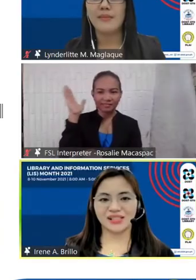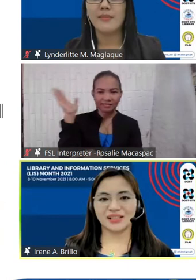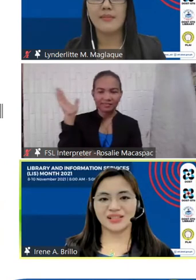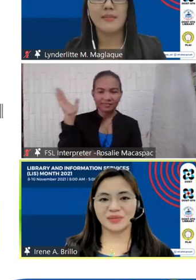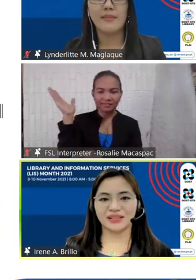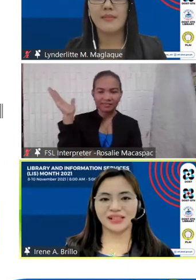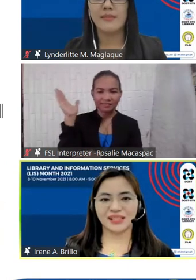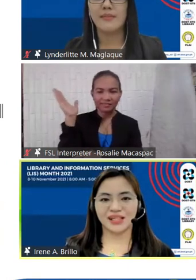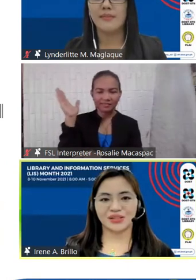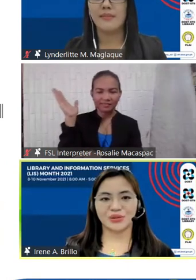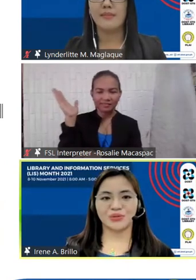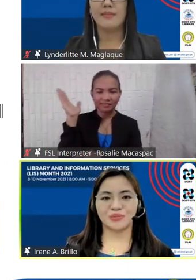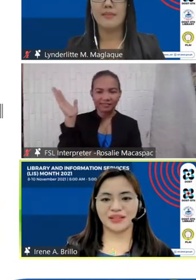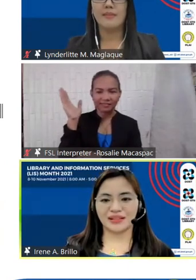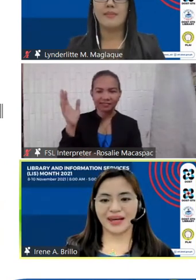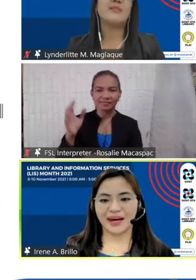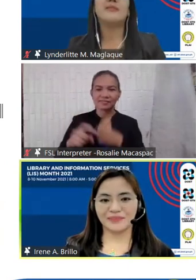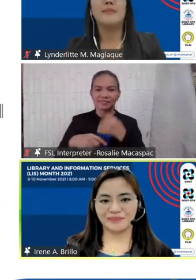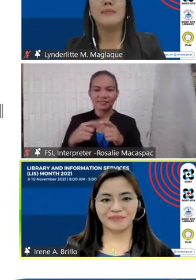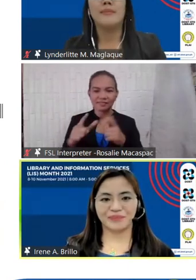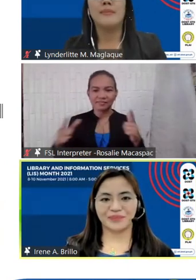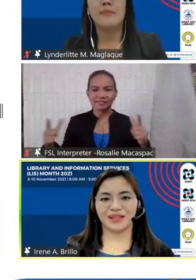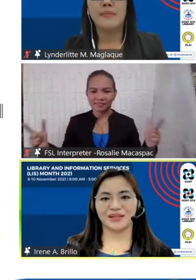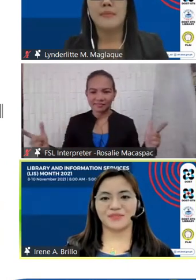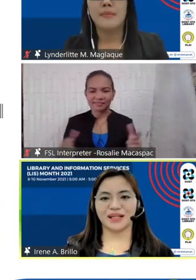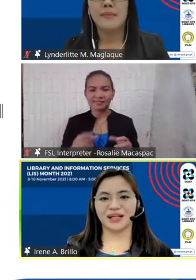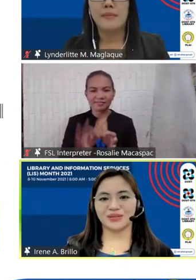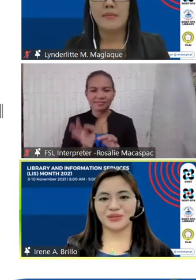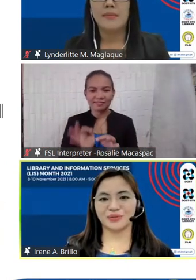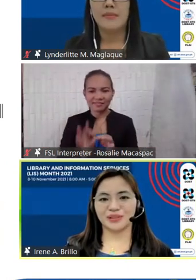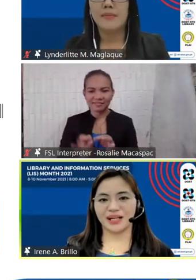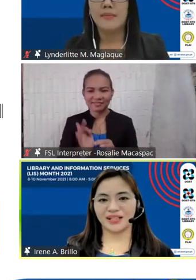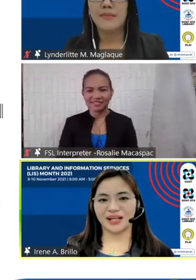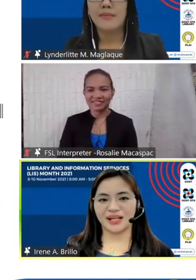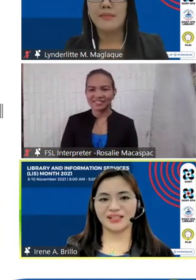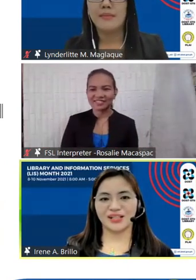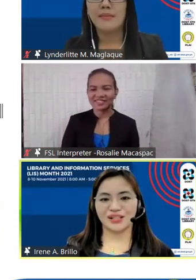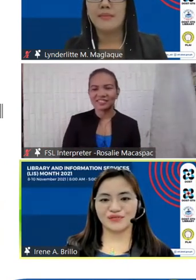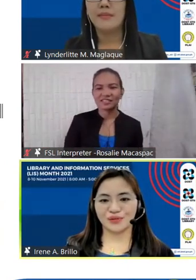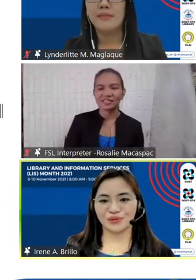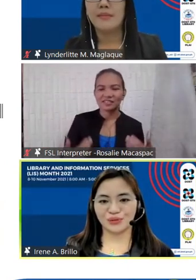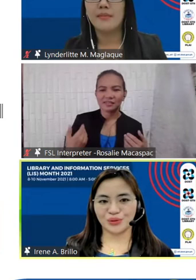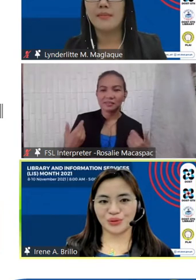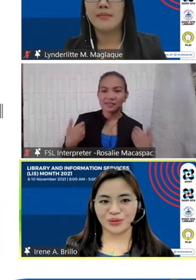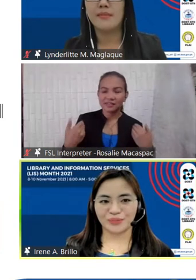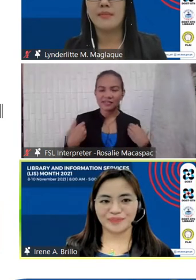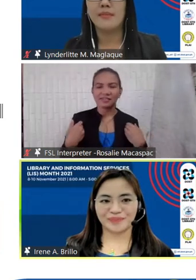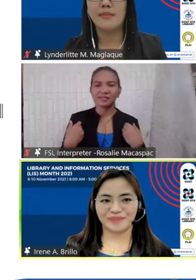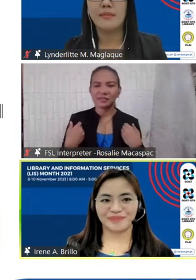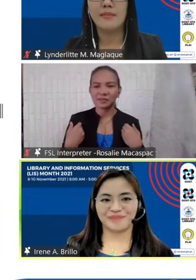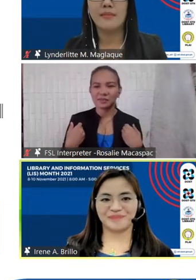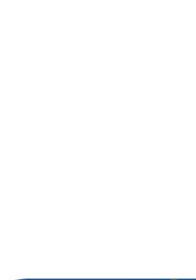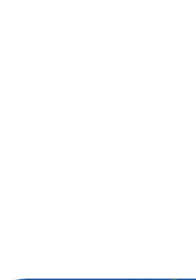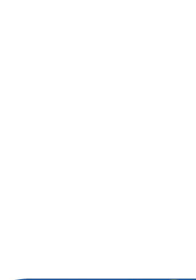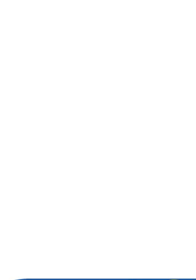sign language interpreters to open their cam. Ayan, magkakaroon po tayo ng photo op.